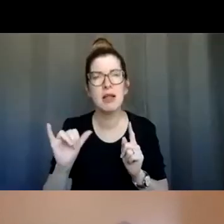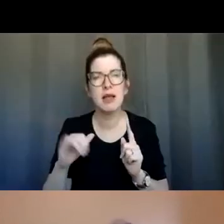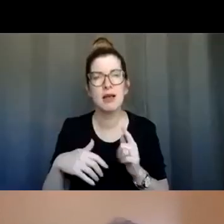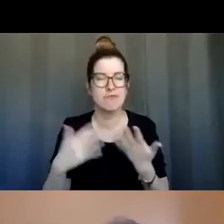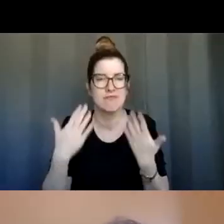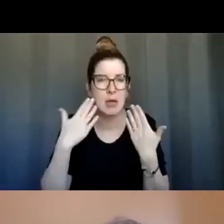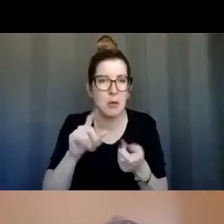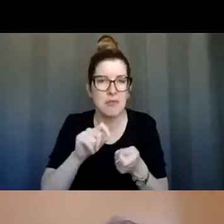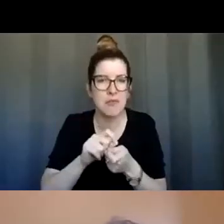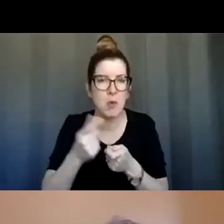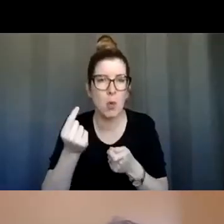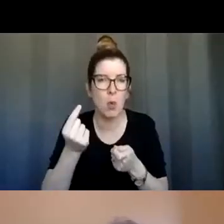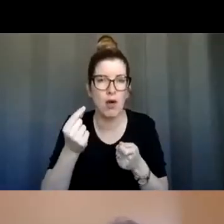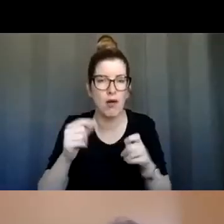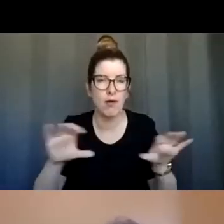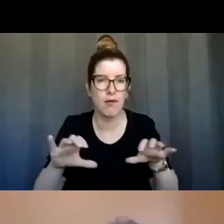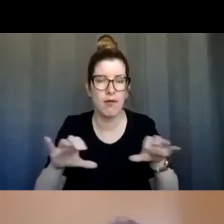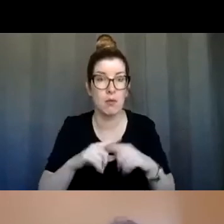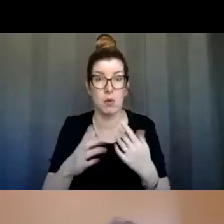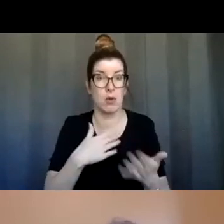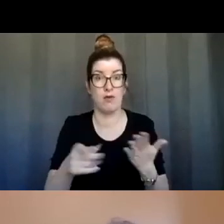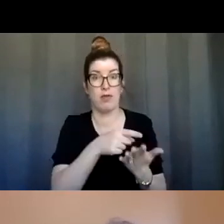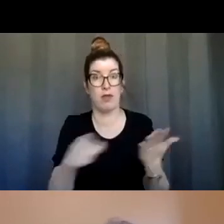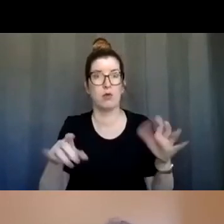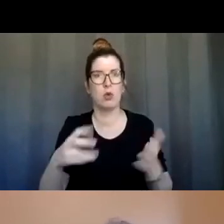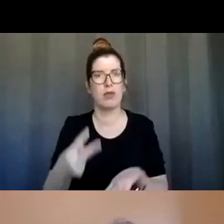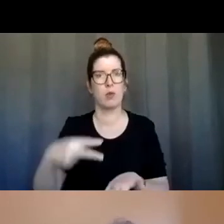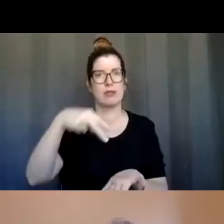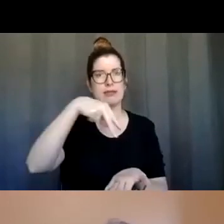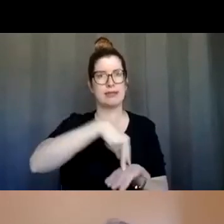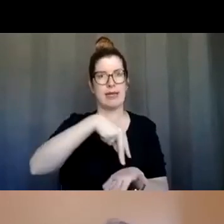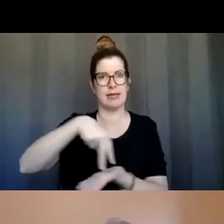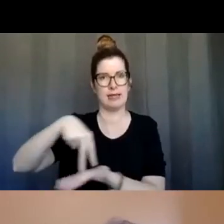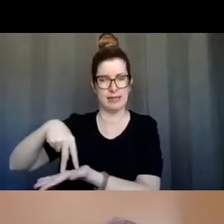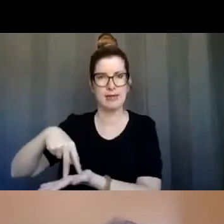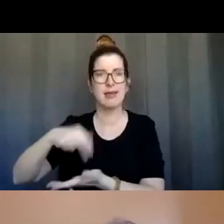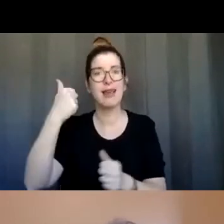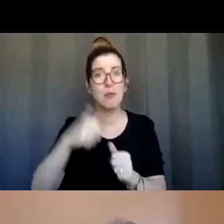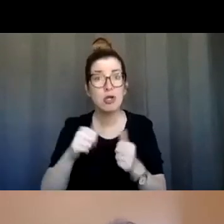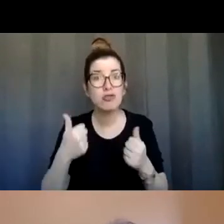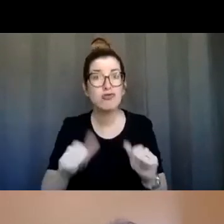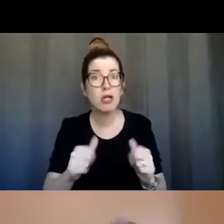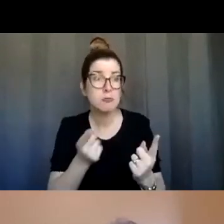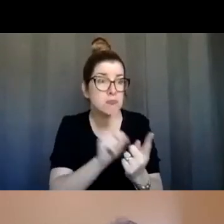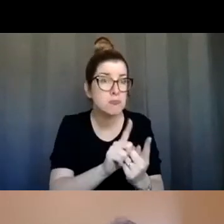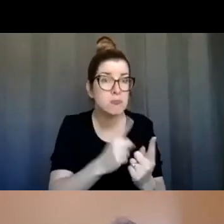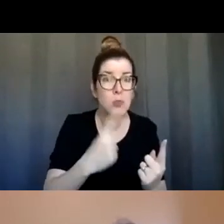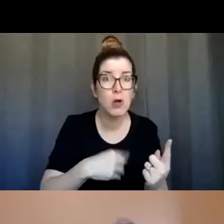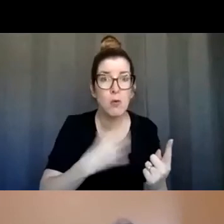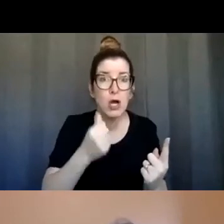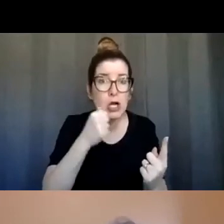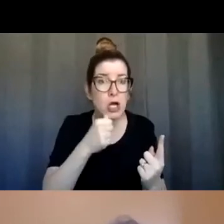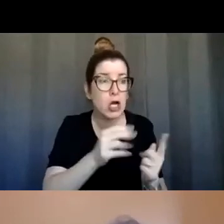were doing, but it seems like whatever they were doing, they were standing up. And I remember trying to speak to a little white girl, and it was like